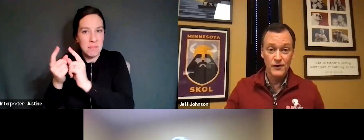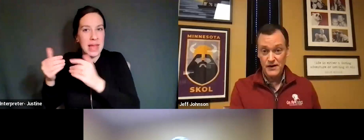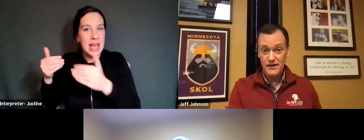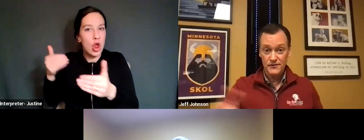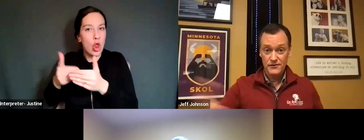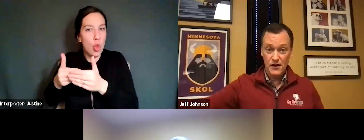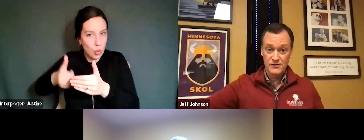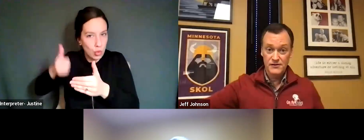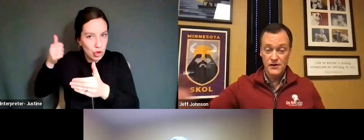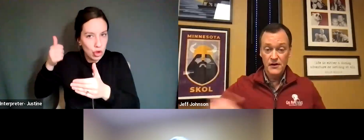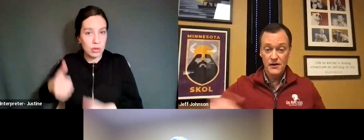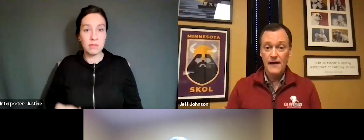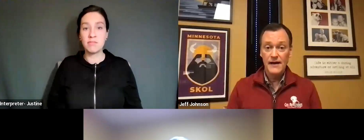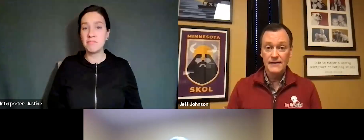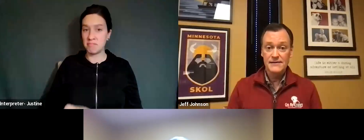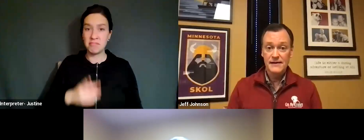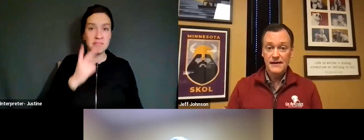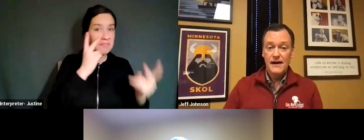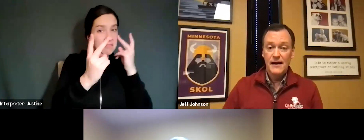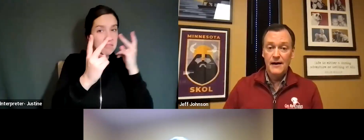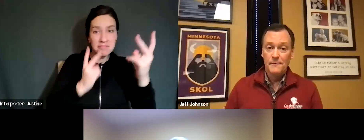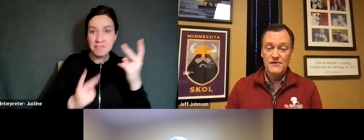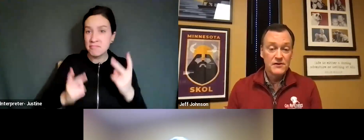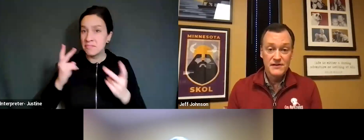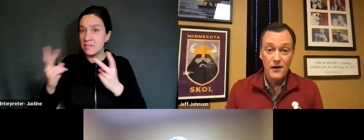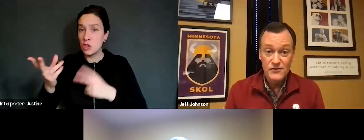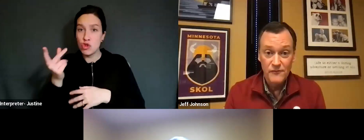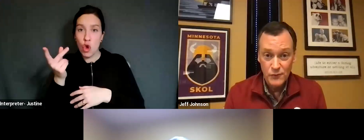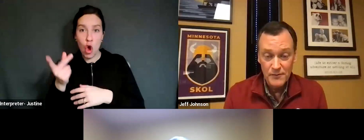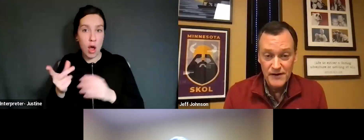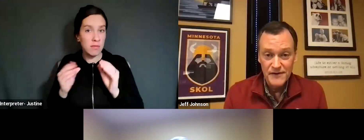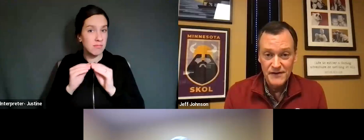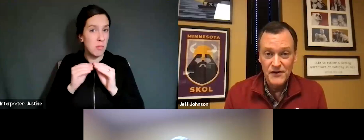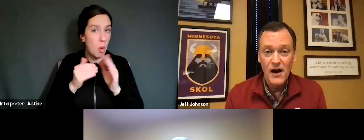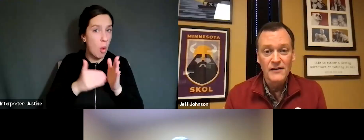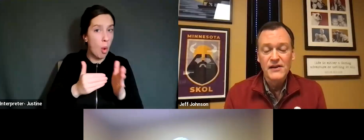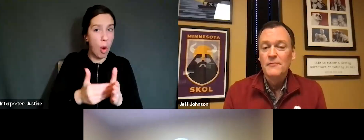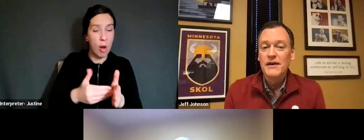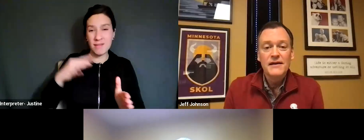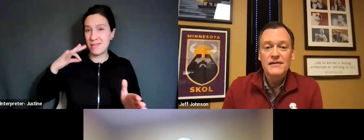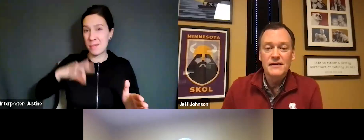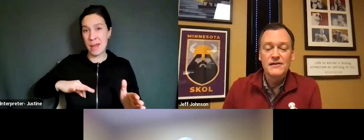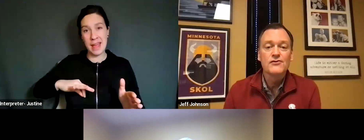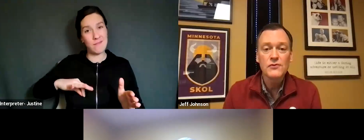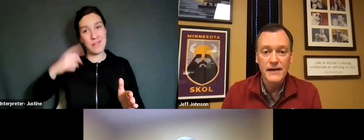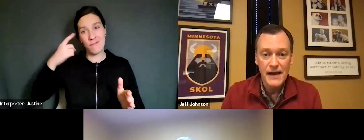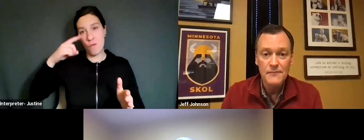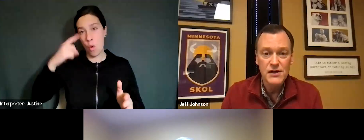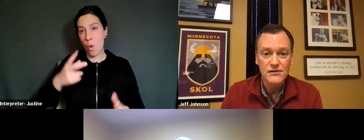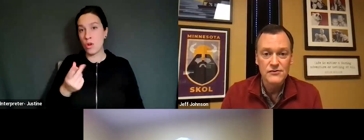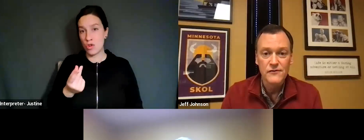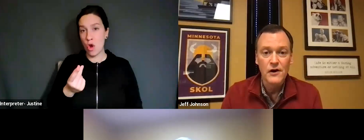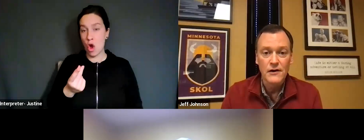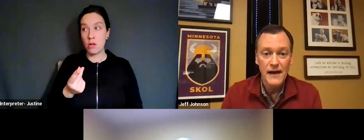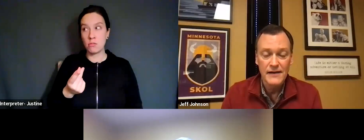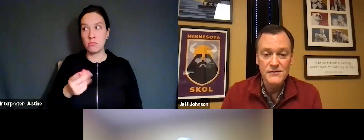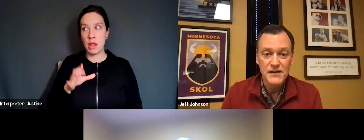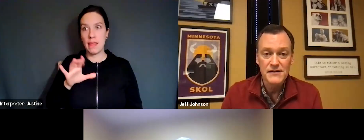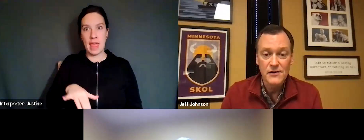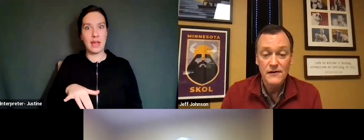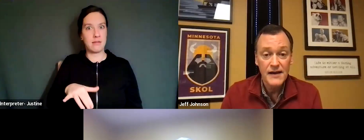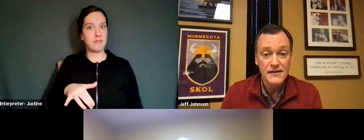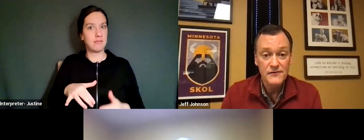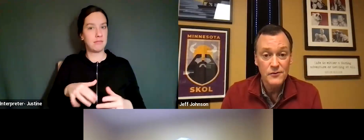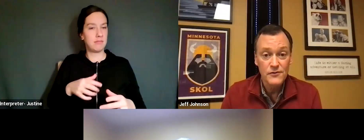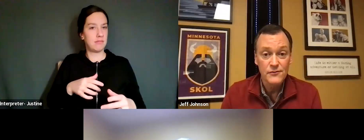they're dogs in training or dogs with clients. So it's also a great benefit to the dogs, but it's truly a game changer for our clients